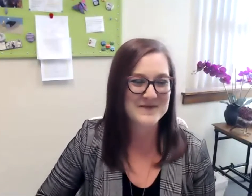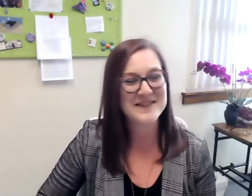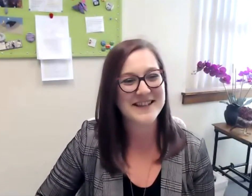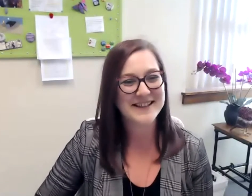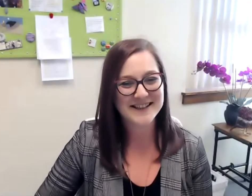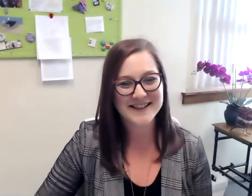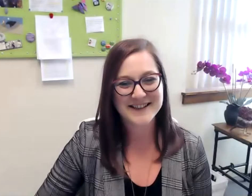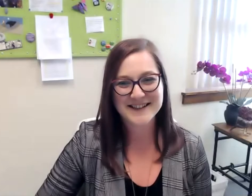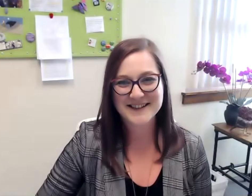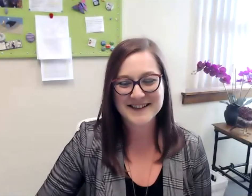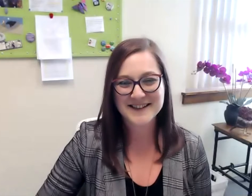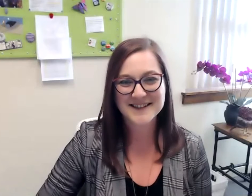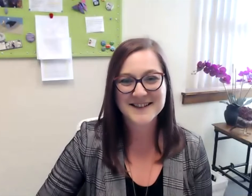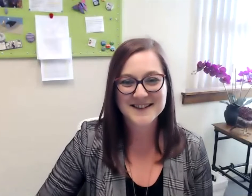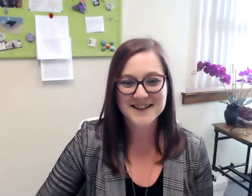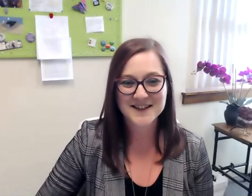time.